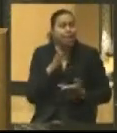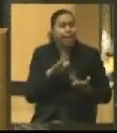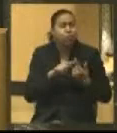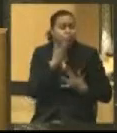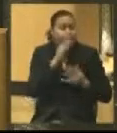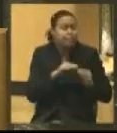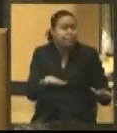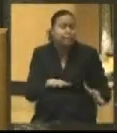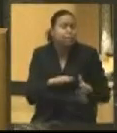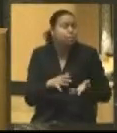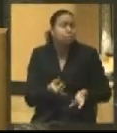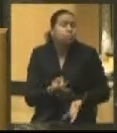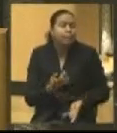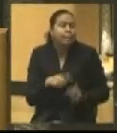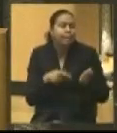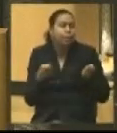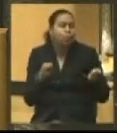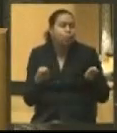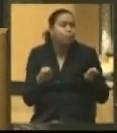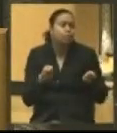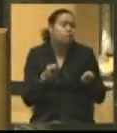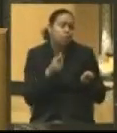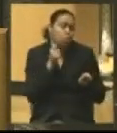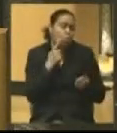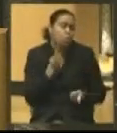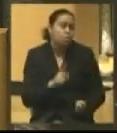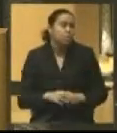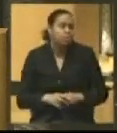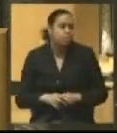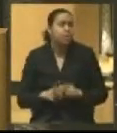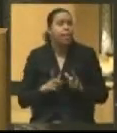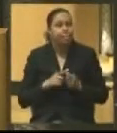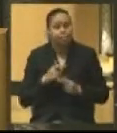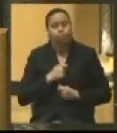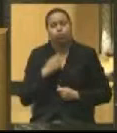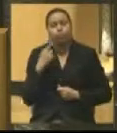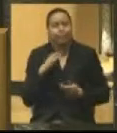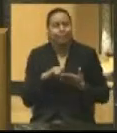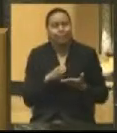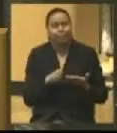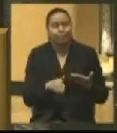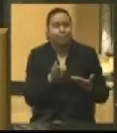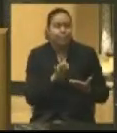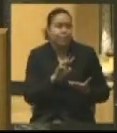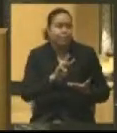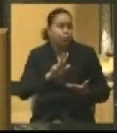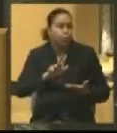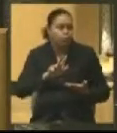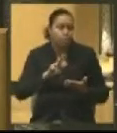smallpox. They simply can't handle it. It's not going to work. And they realize by the end of 1863